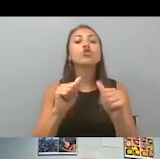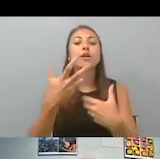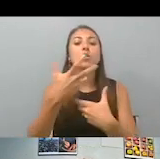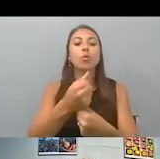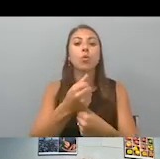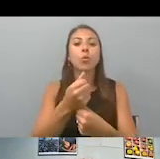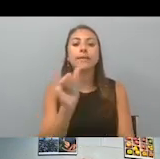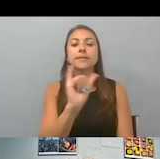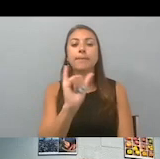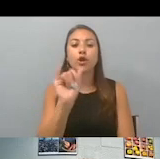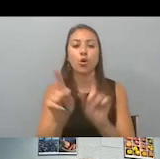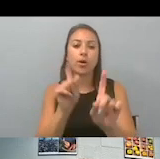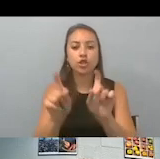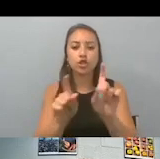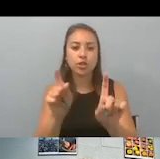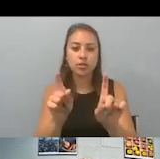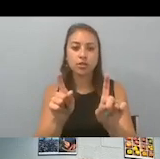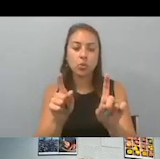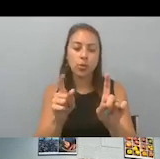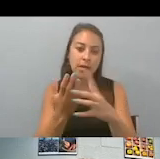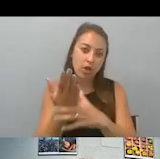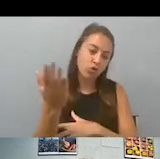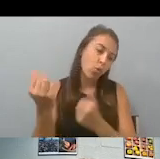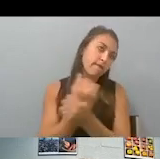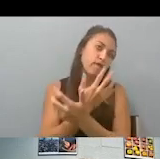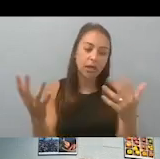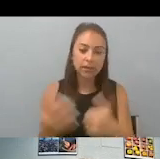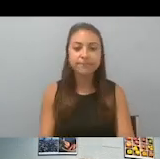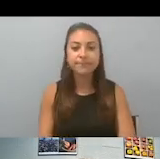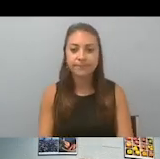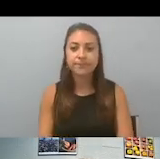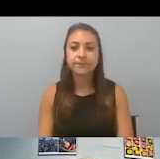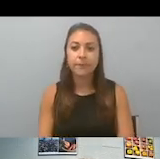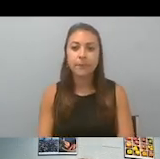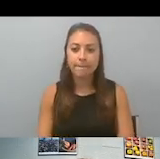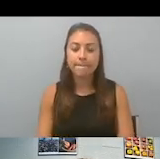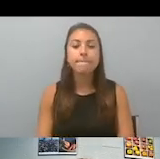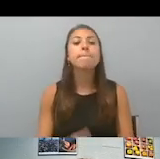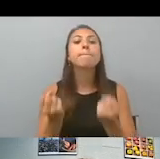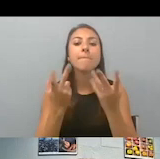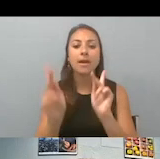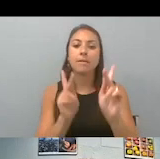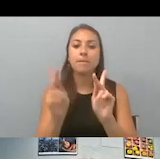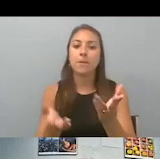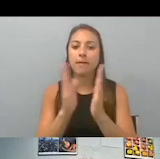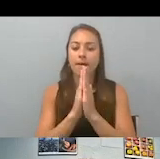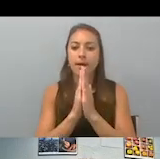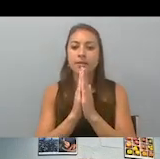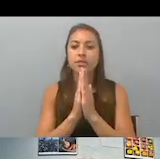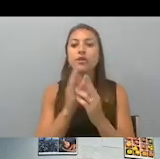can get through as many different topics as possible. So there were a lot of questions about